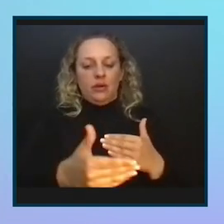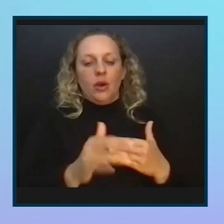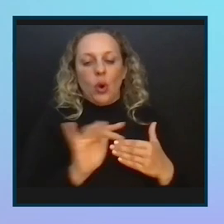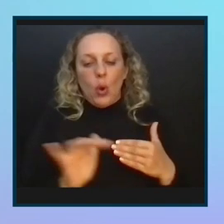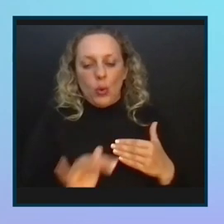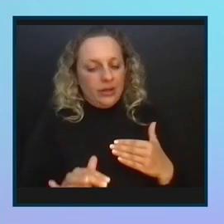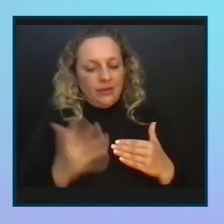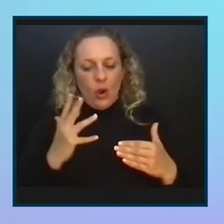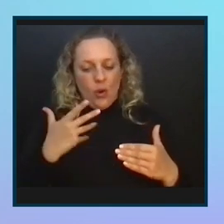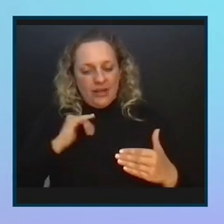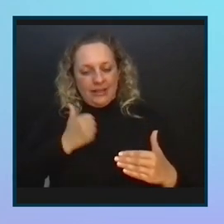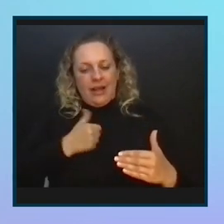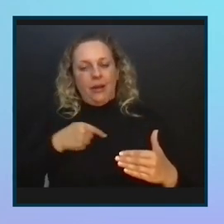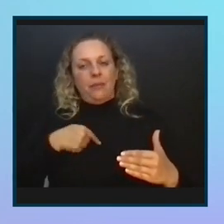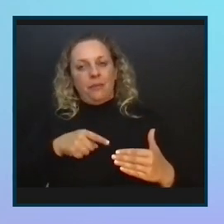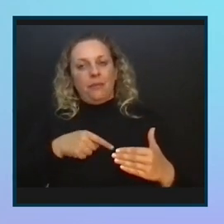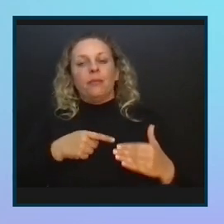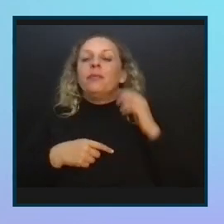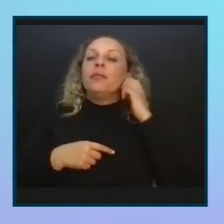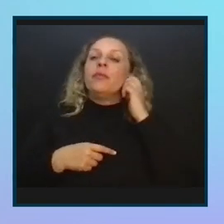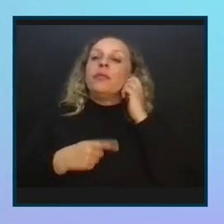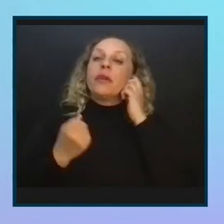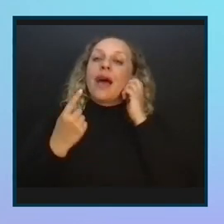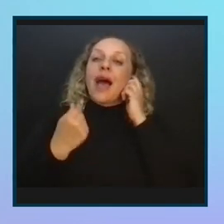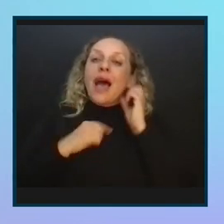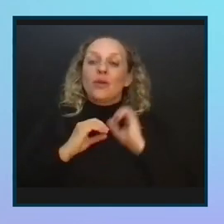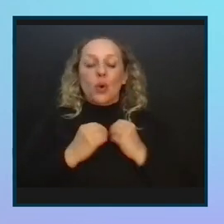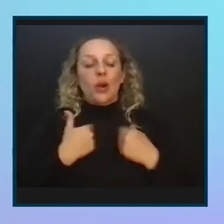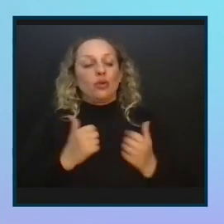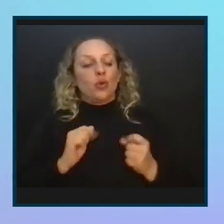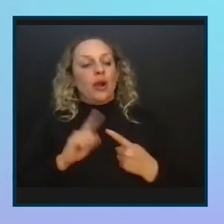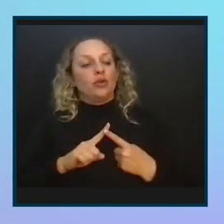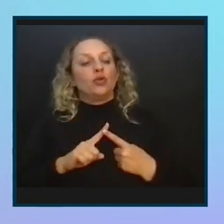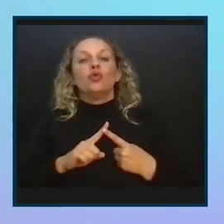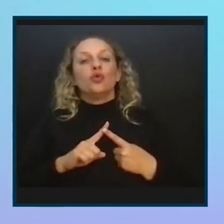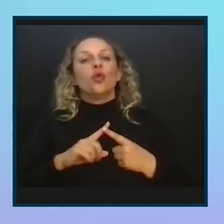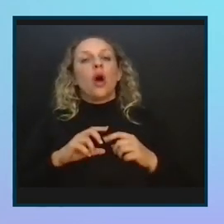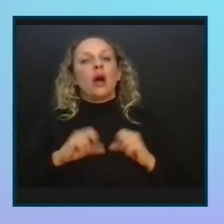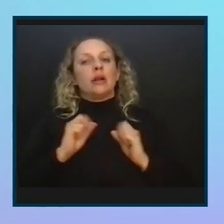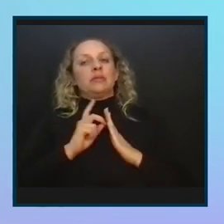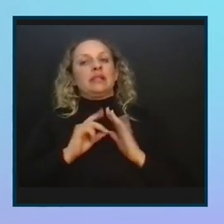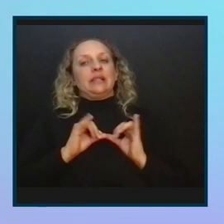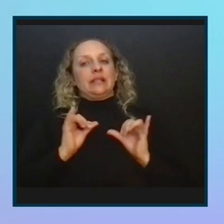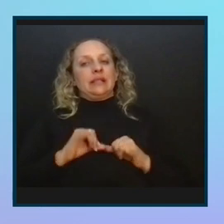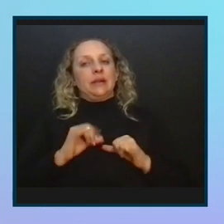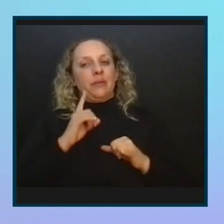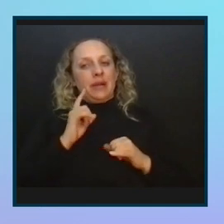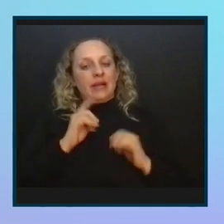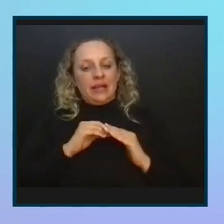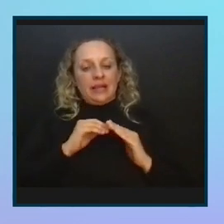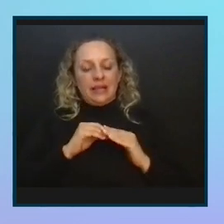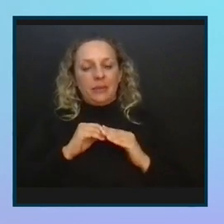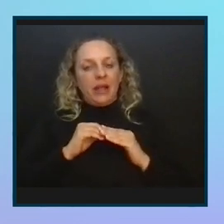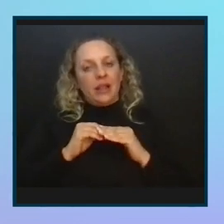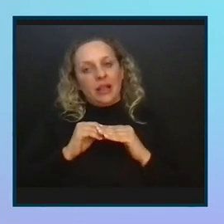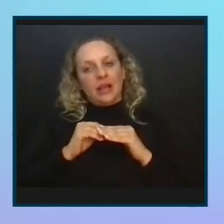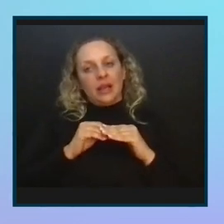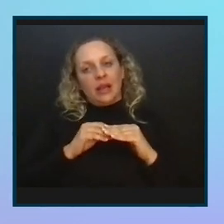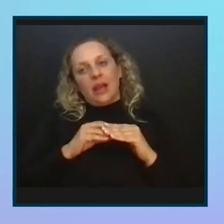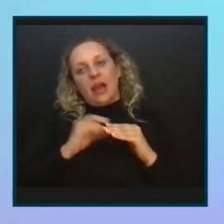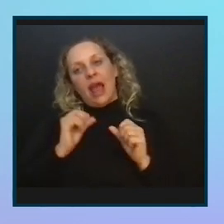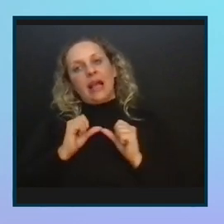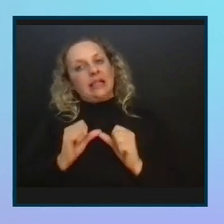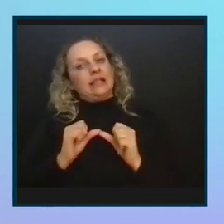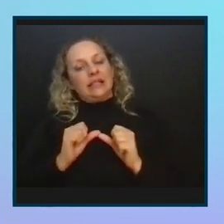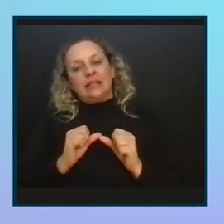We all as an organization do a good job of trying to adopt the design system because of accessibility and consistency